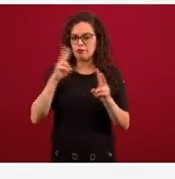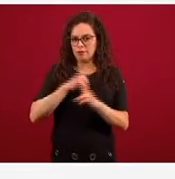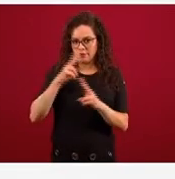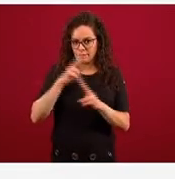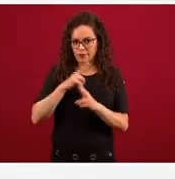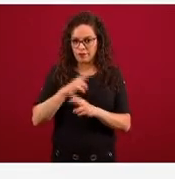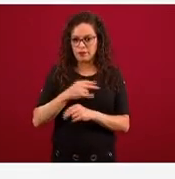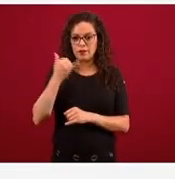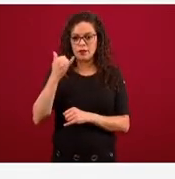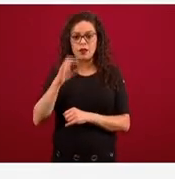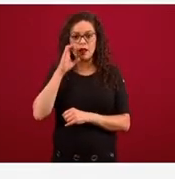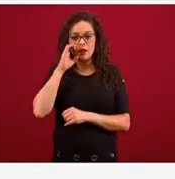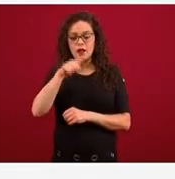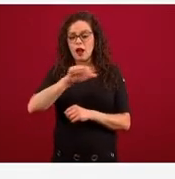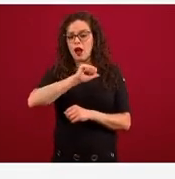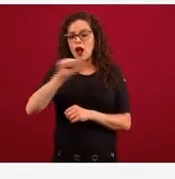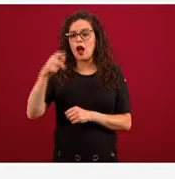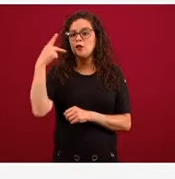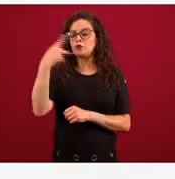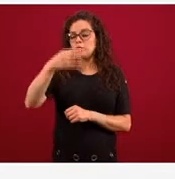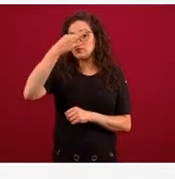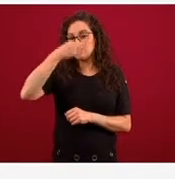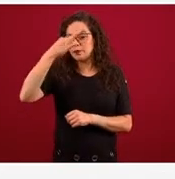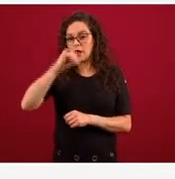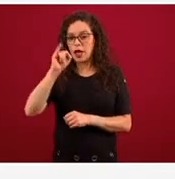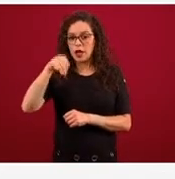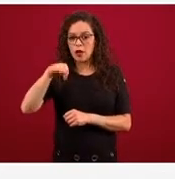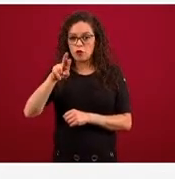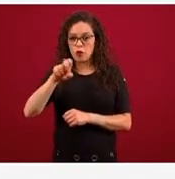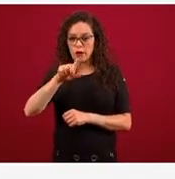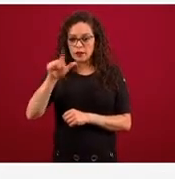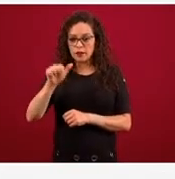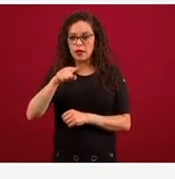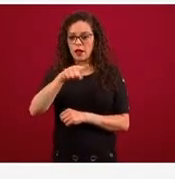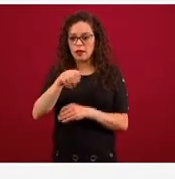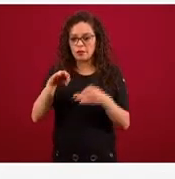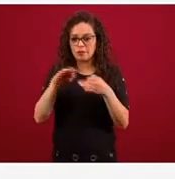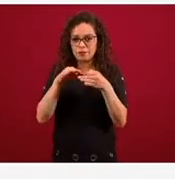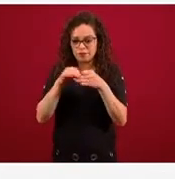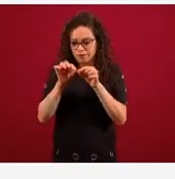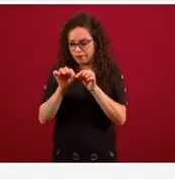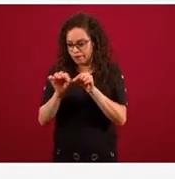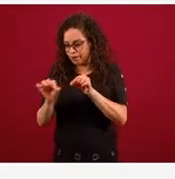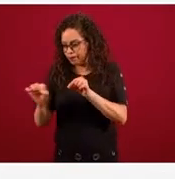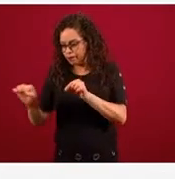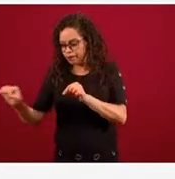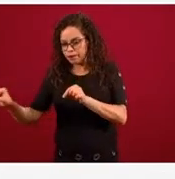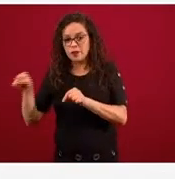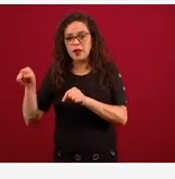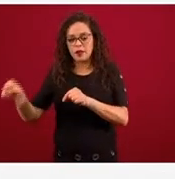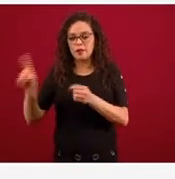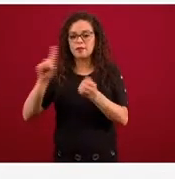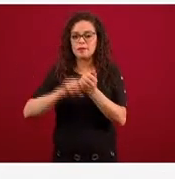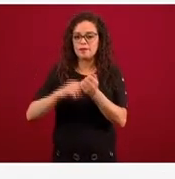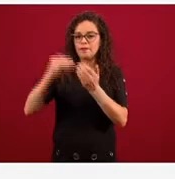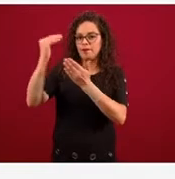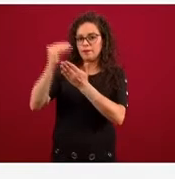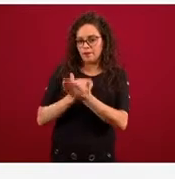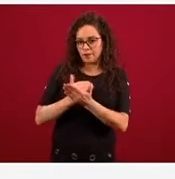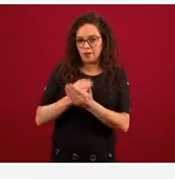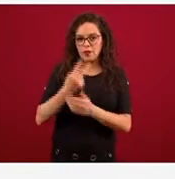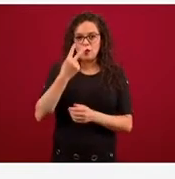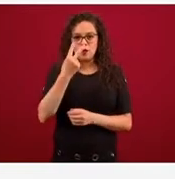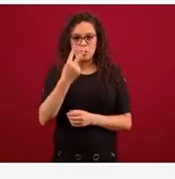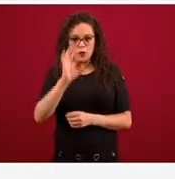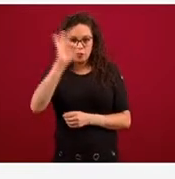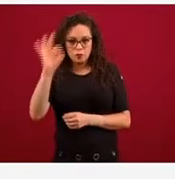flu influenza, están and the red prácticamente for pegados a SARS la línea COVID base, 2. lo cual habla de un So porcentaje you de can positividad see that menor there al 2 is o inclusive